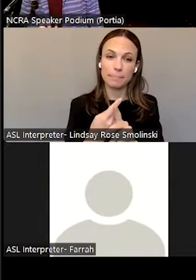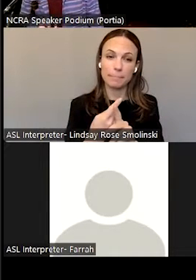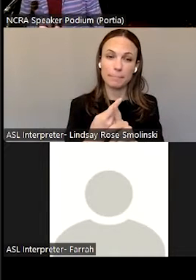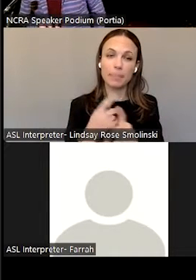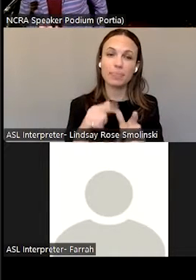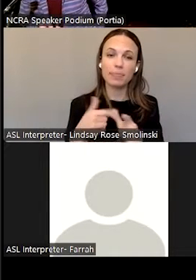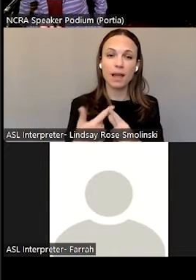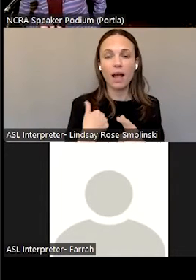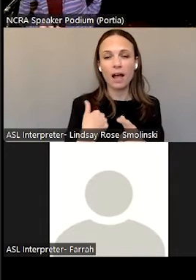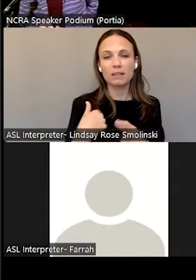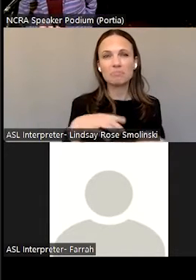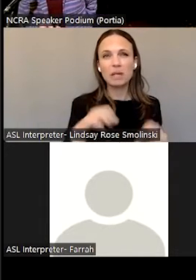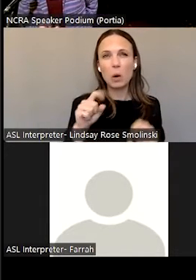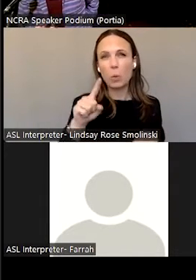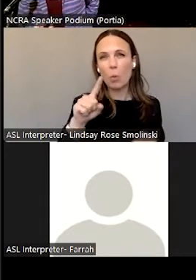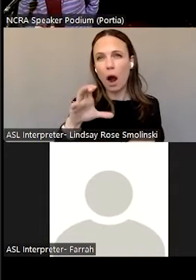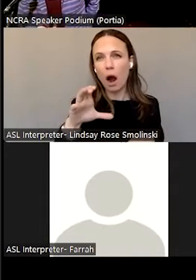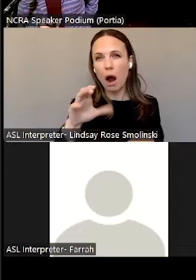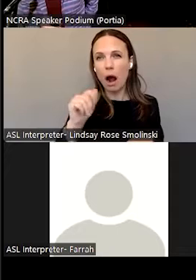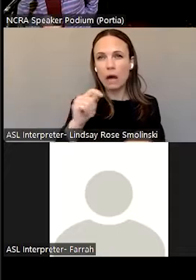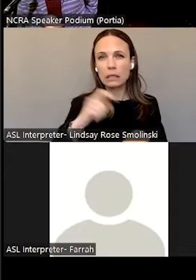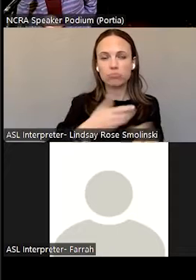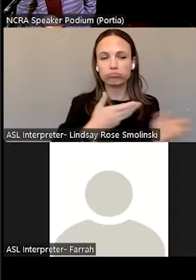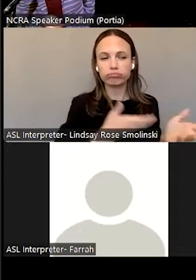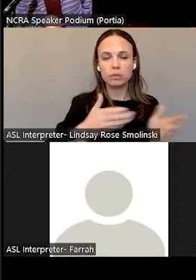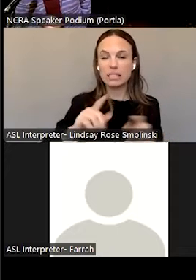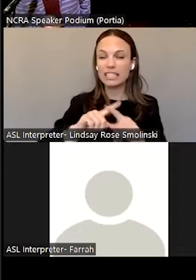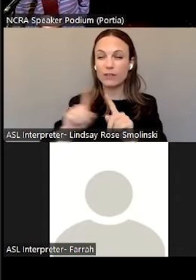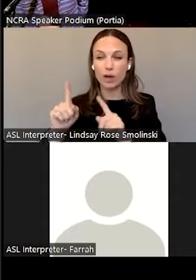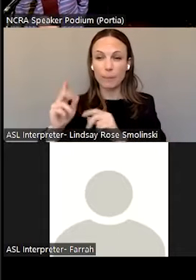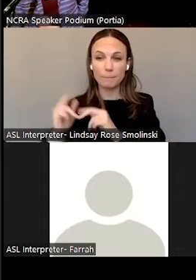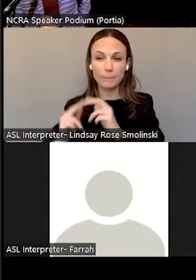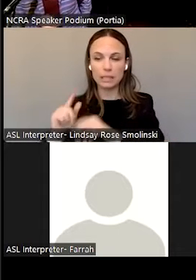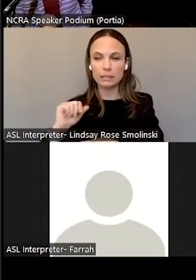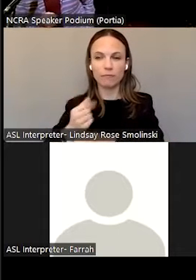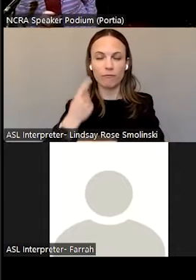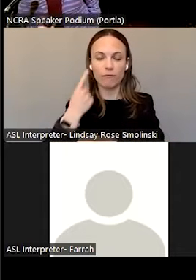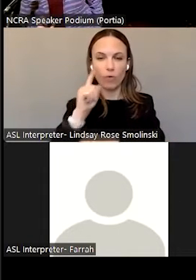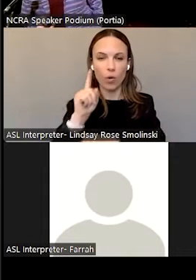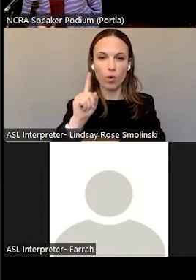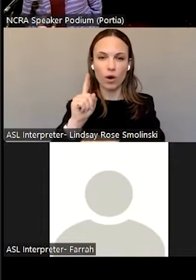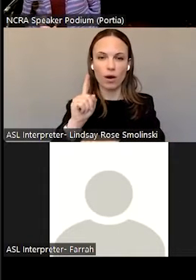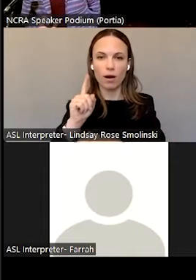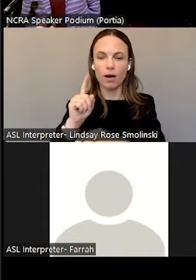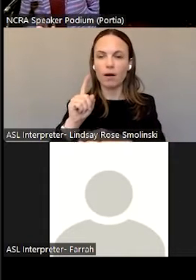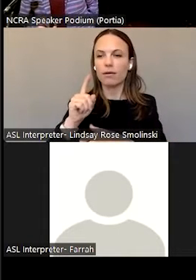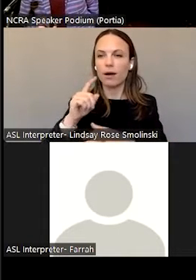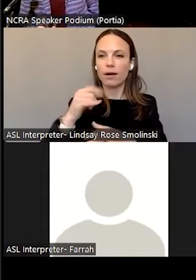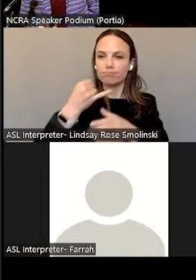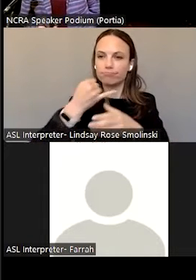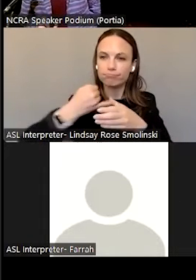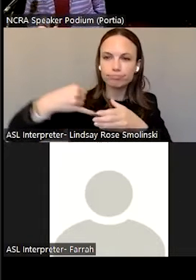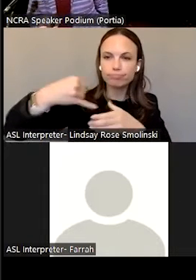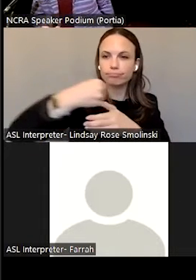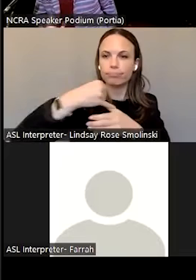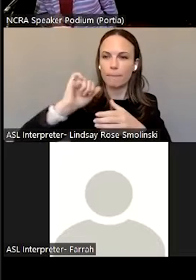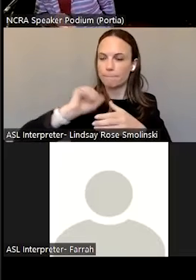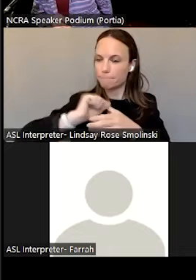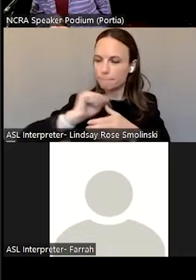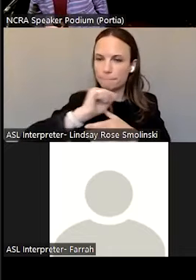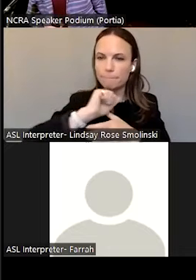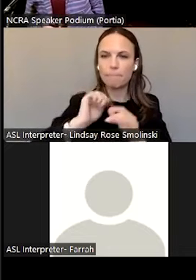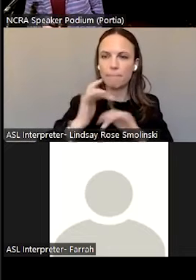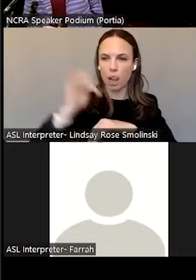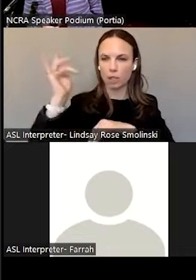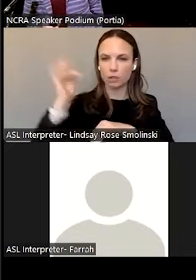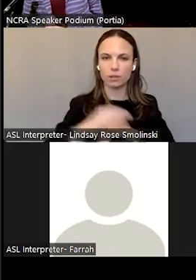And then I take about 100 at a time to a different facility where they're set up to do cutting and polishing. And this next part is